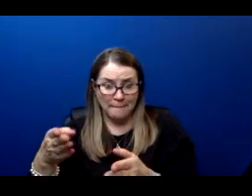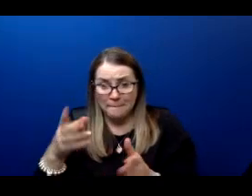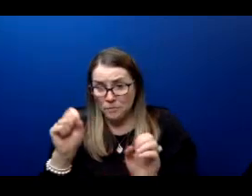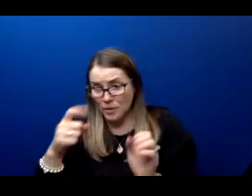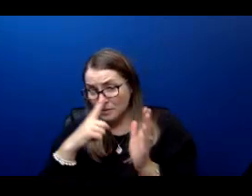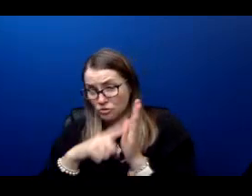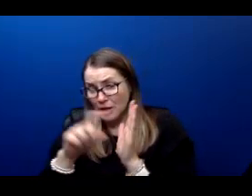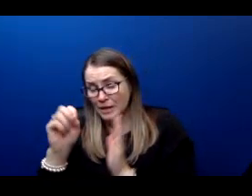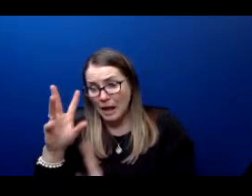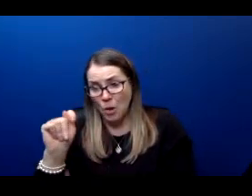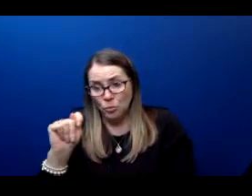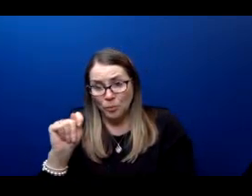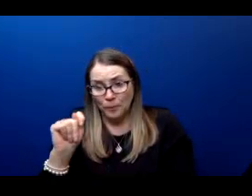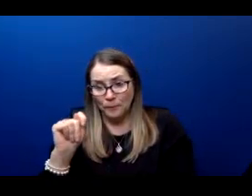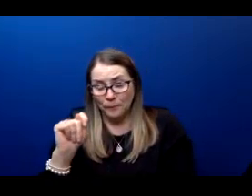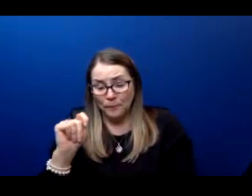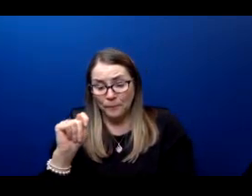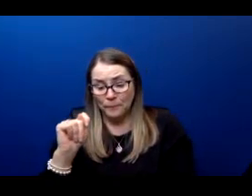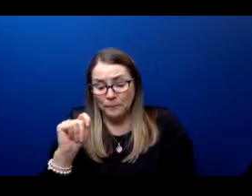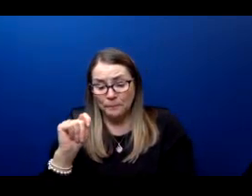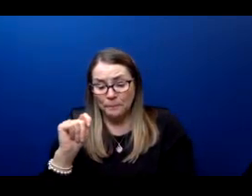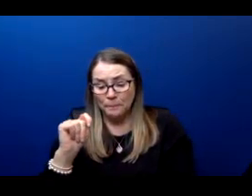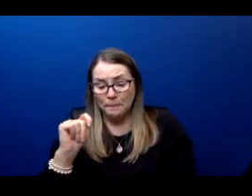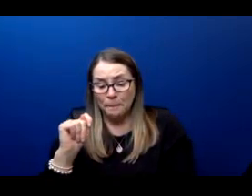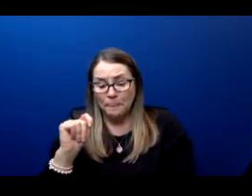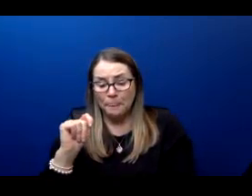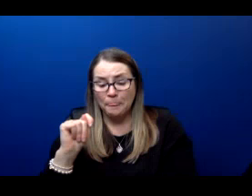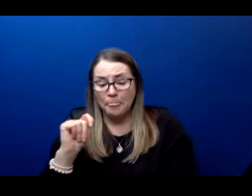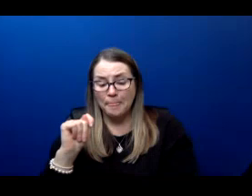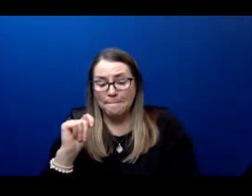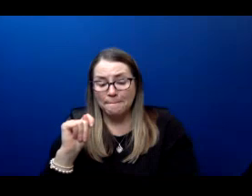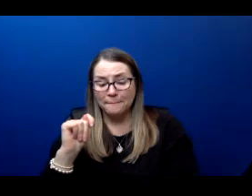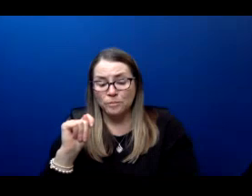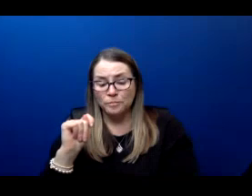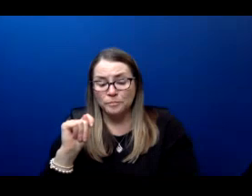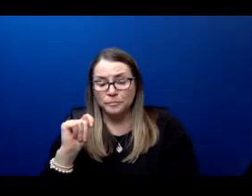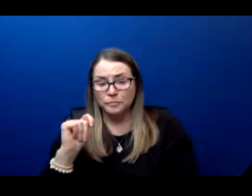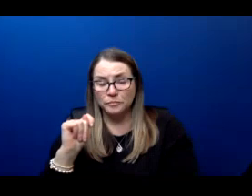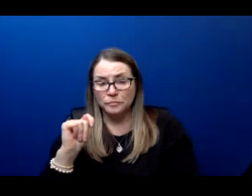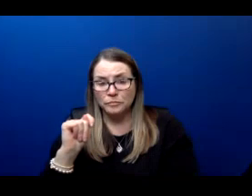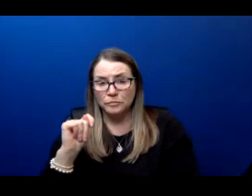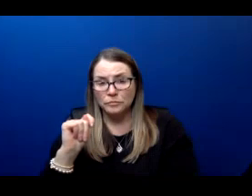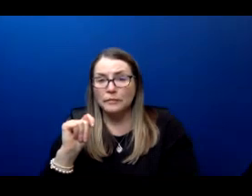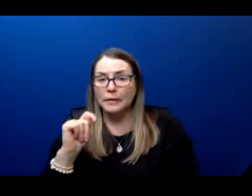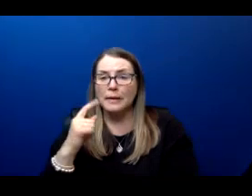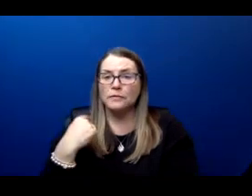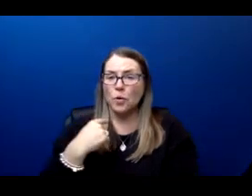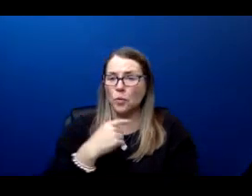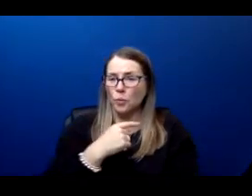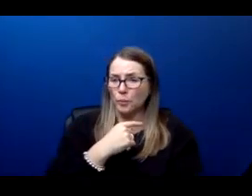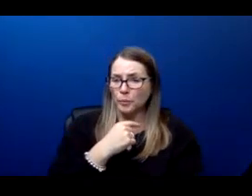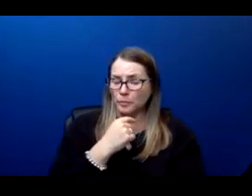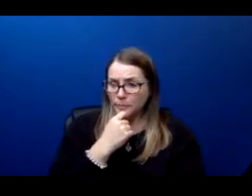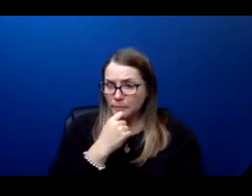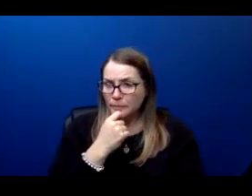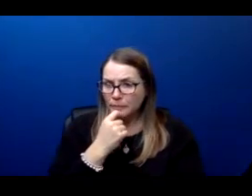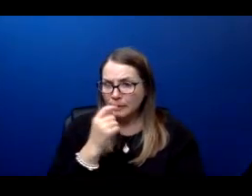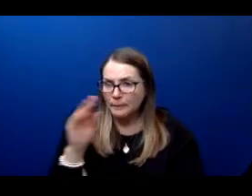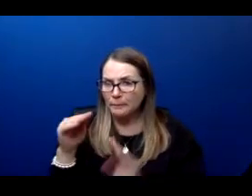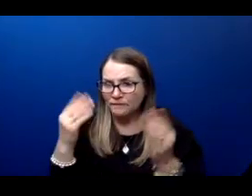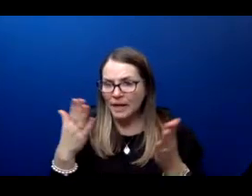out. I don't know how they were doing the vaccines, but they certainly were providing